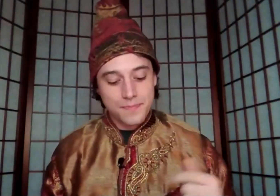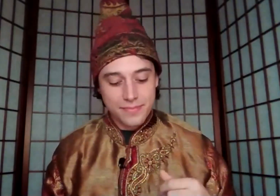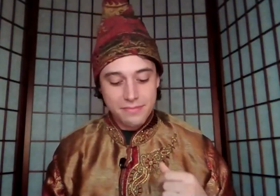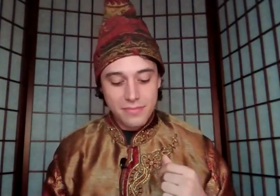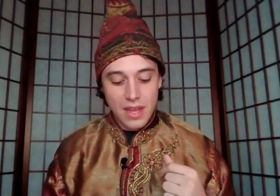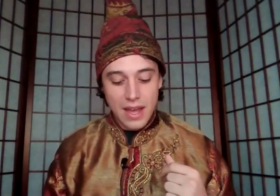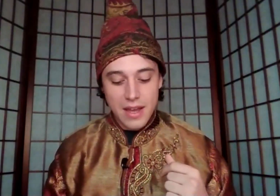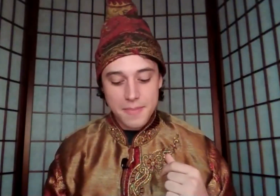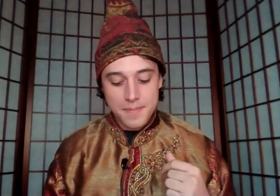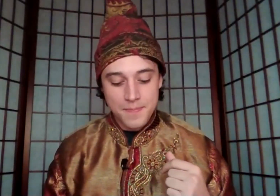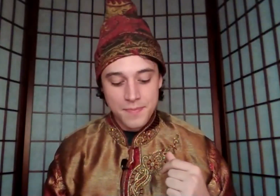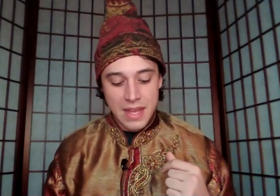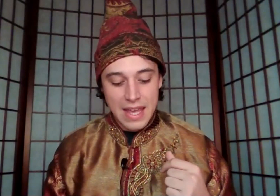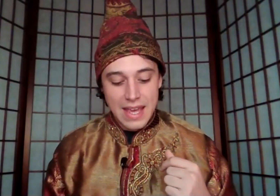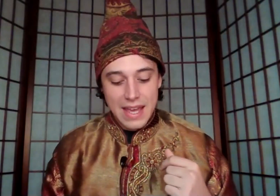dusk.